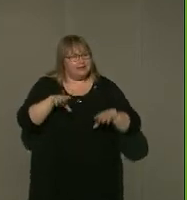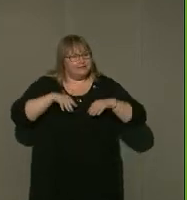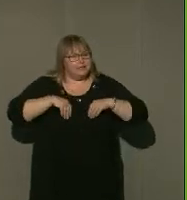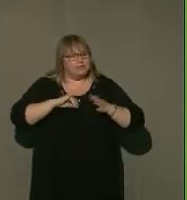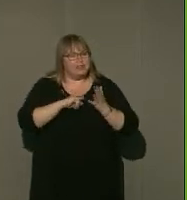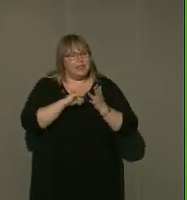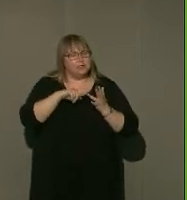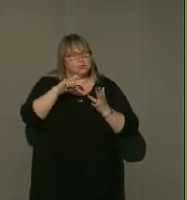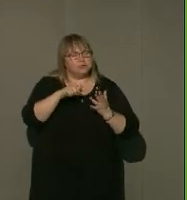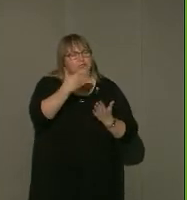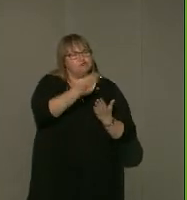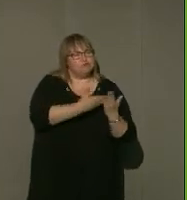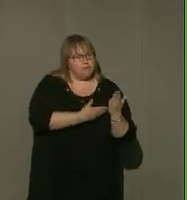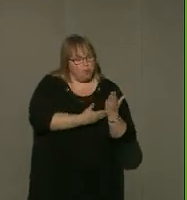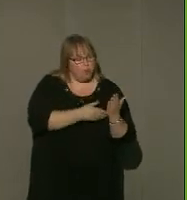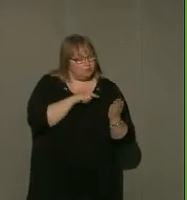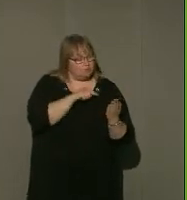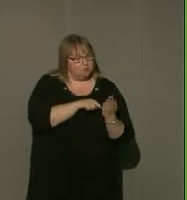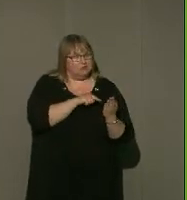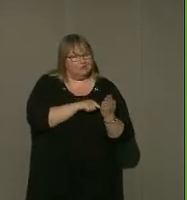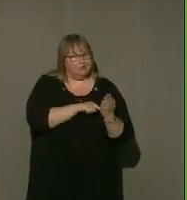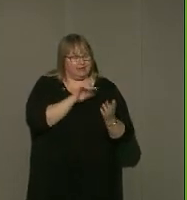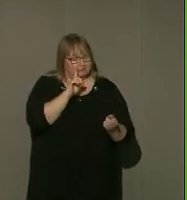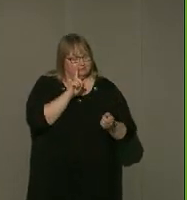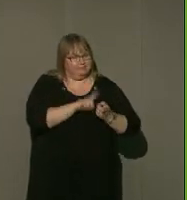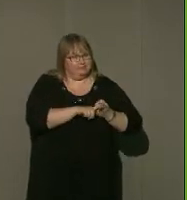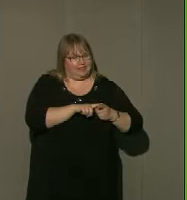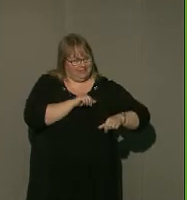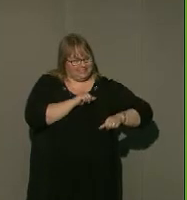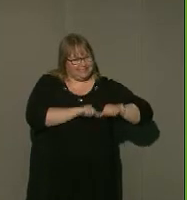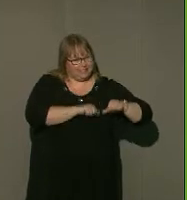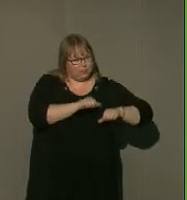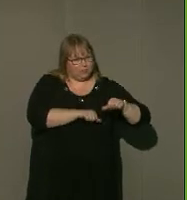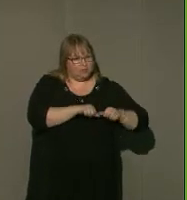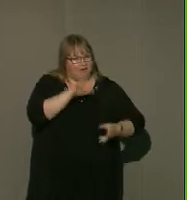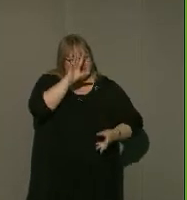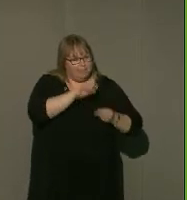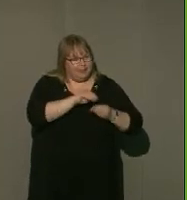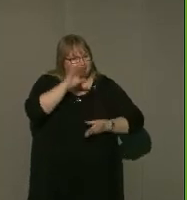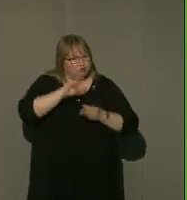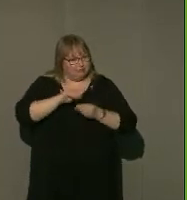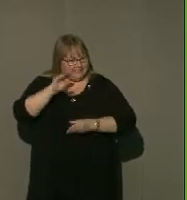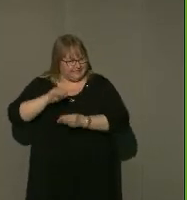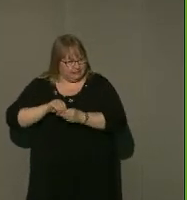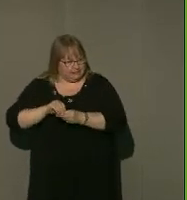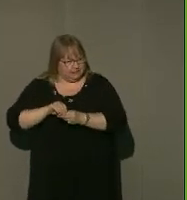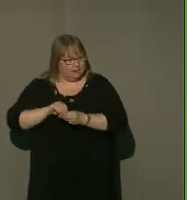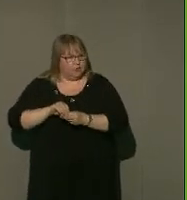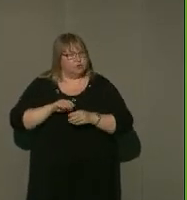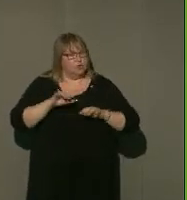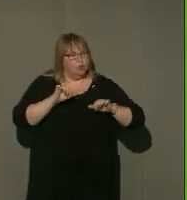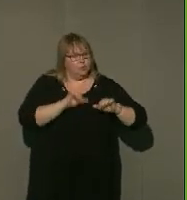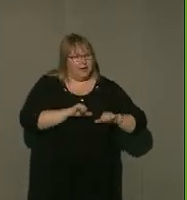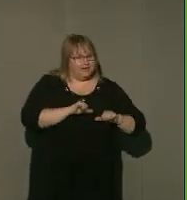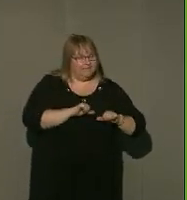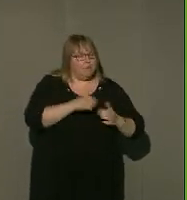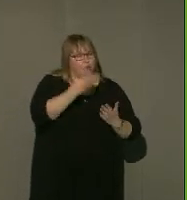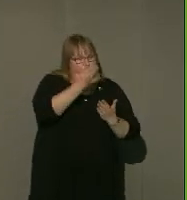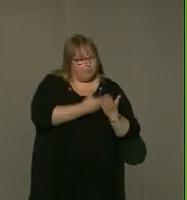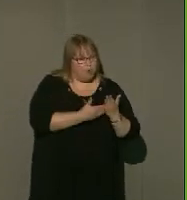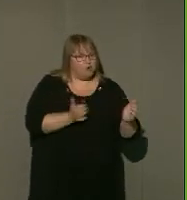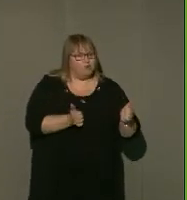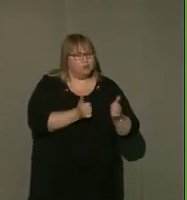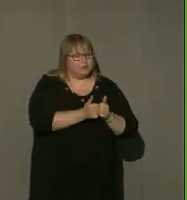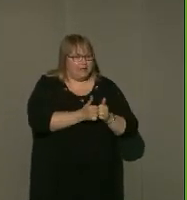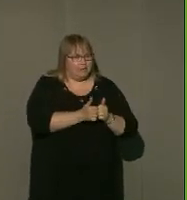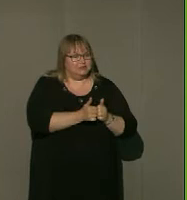report establishes the sequence of plenaries and so on afterwards, and so until our report has been accepted, then the rest of